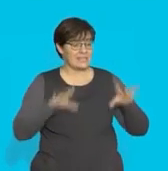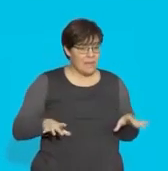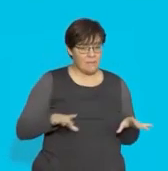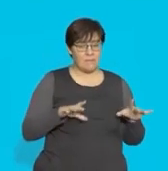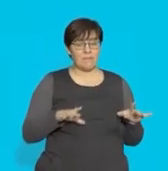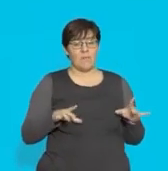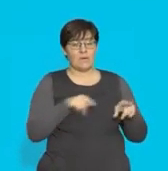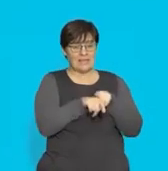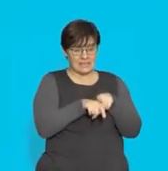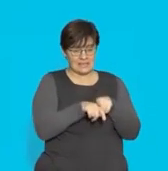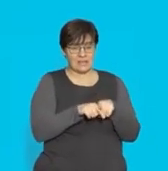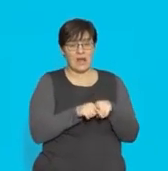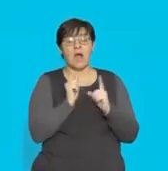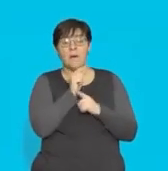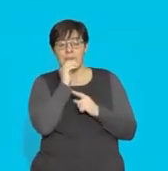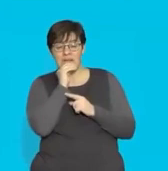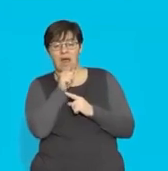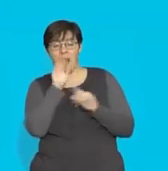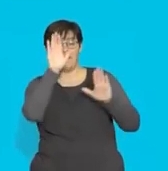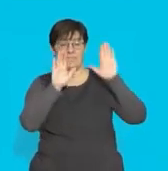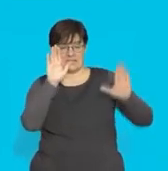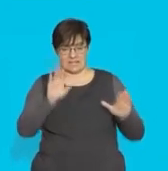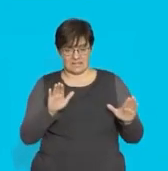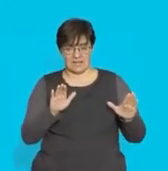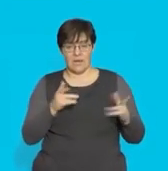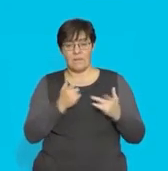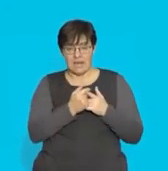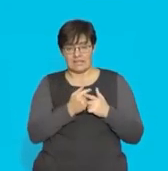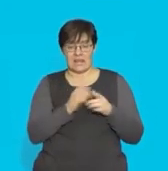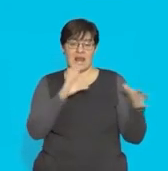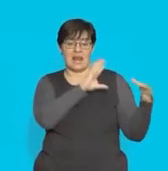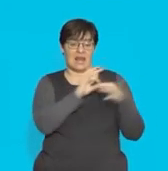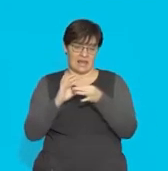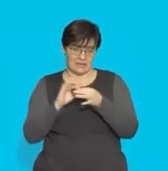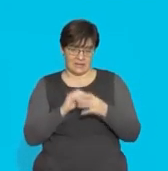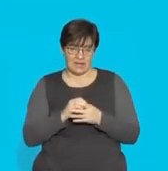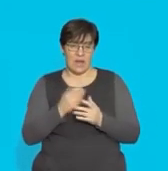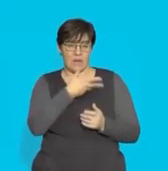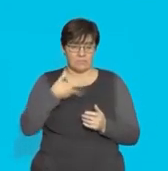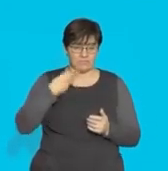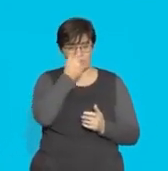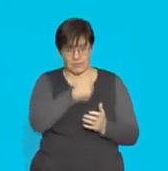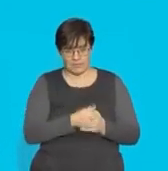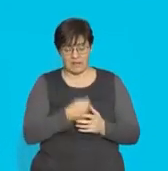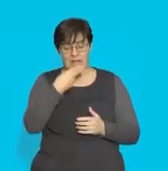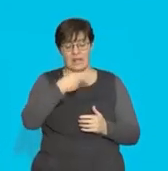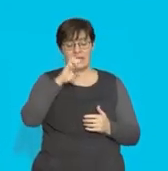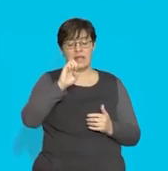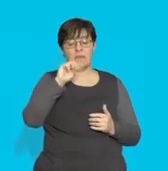exam or test, you know immediately that this is a pattern that needs to be sex-linked. So